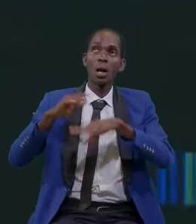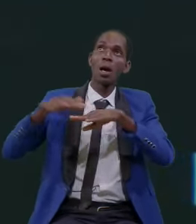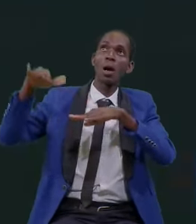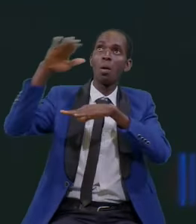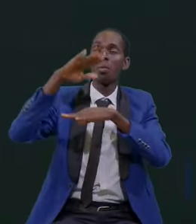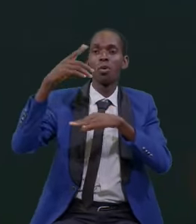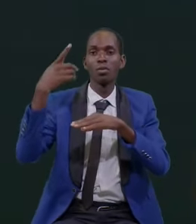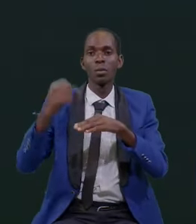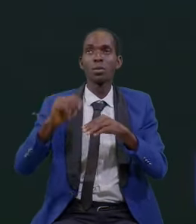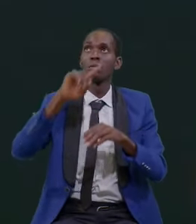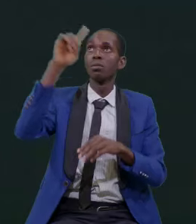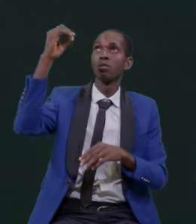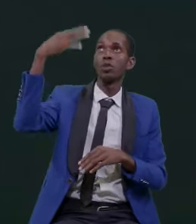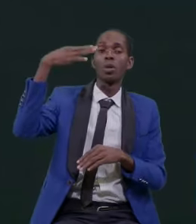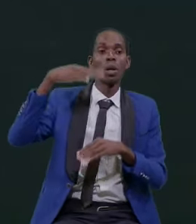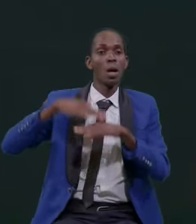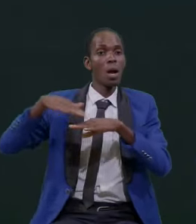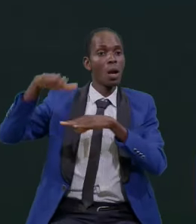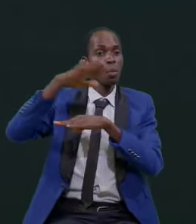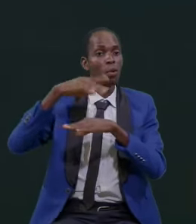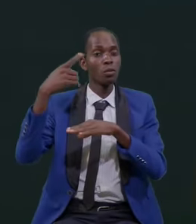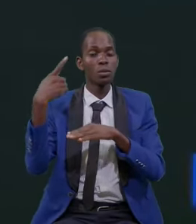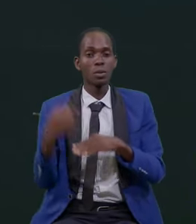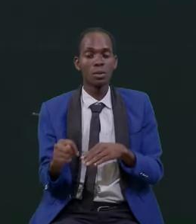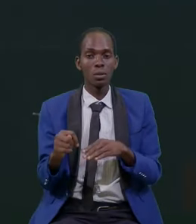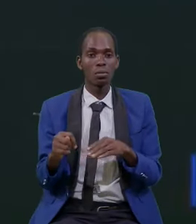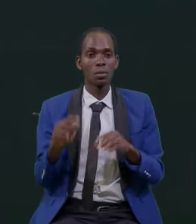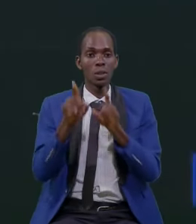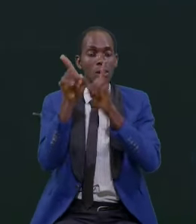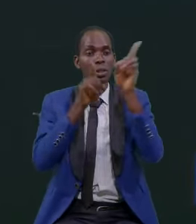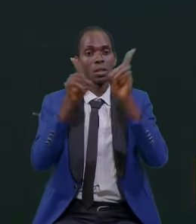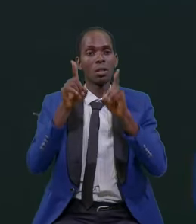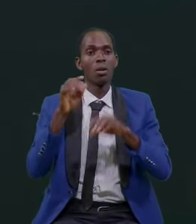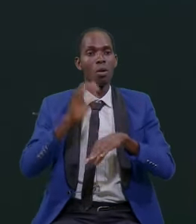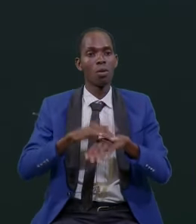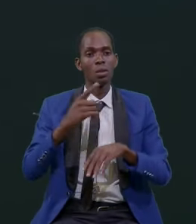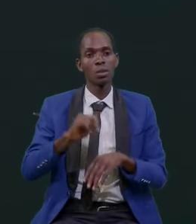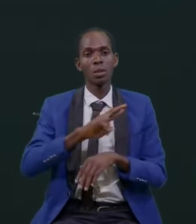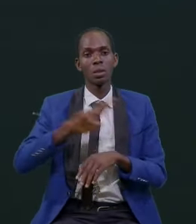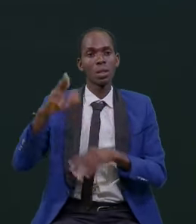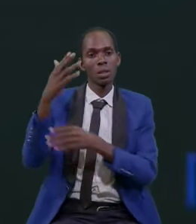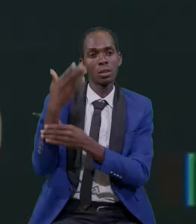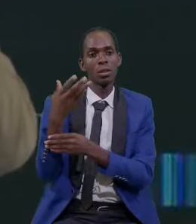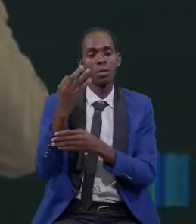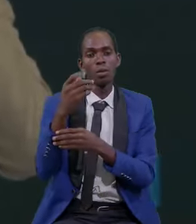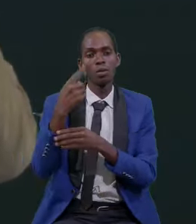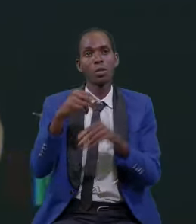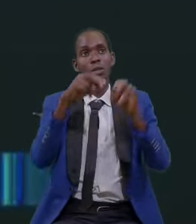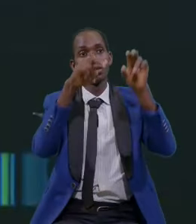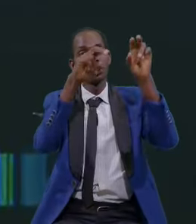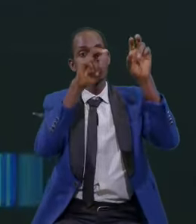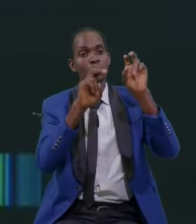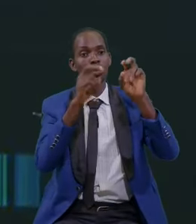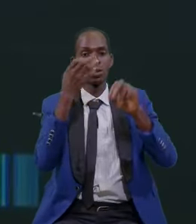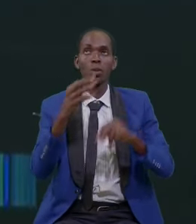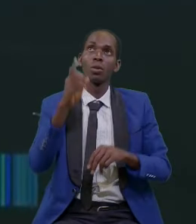the right hand of the throne of God. That's what Jesus is.